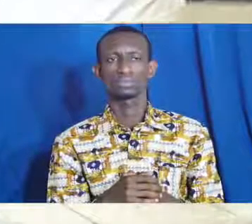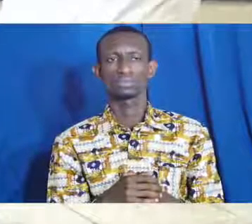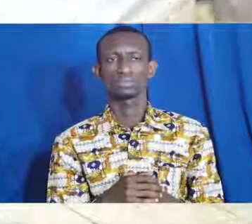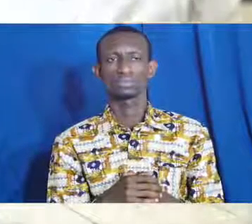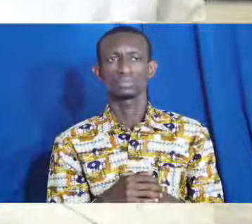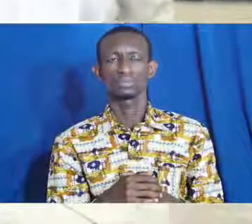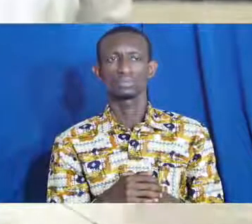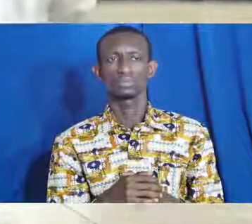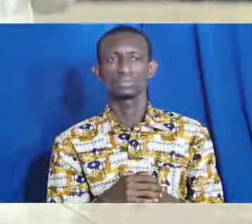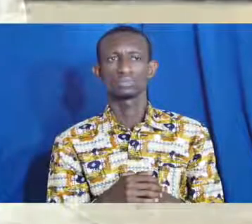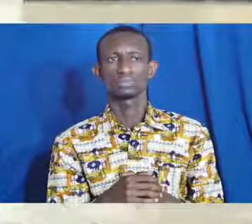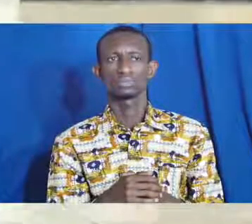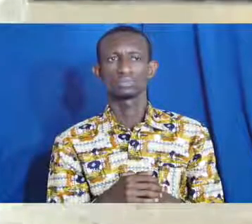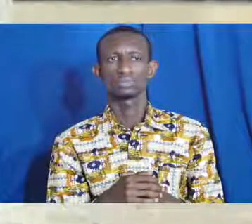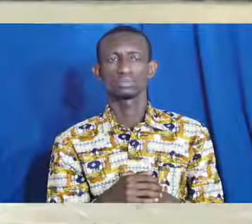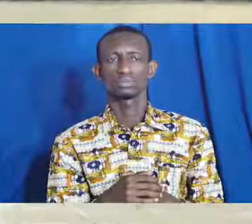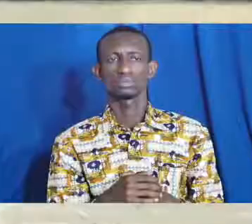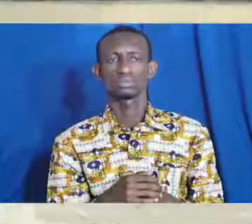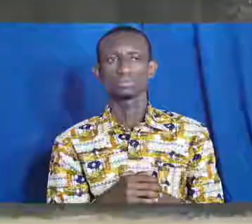this gives